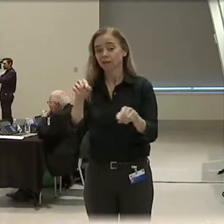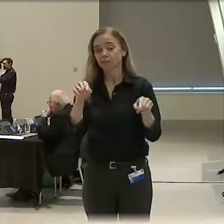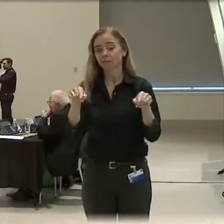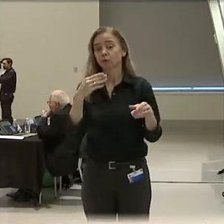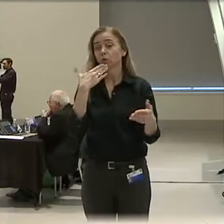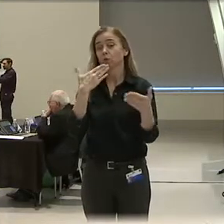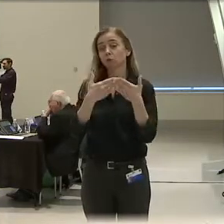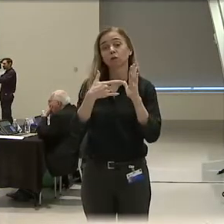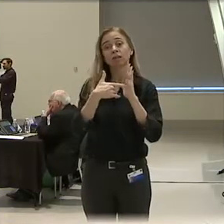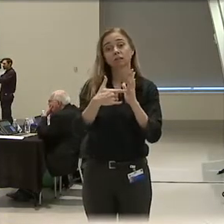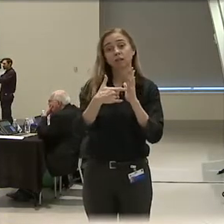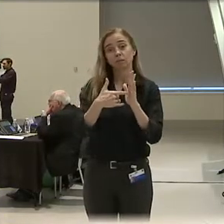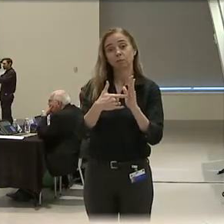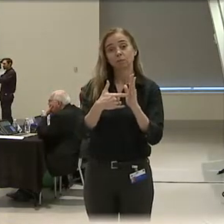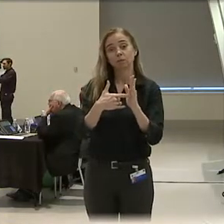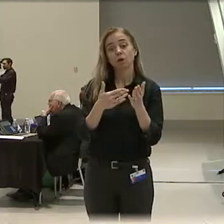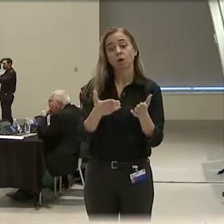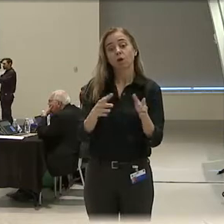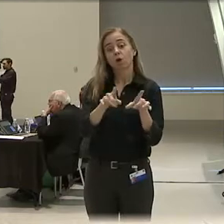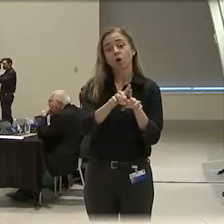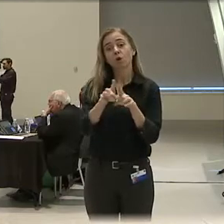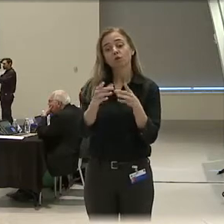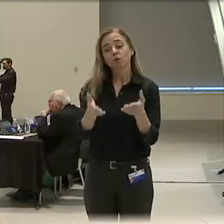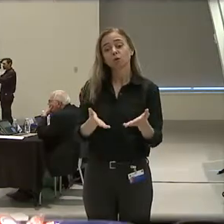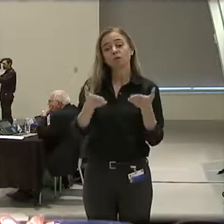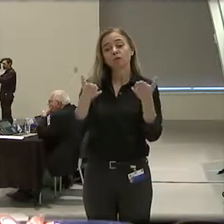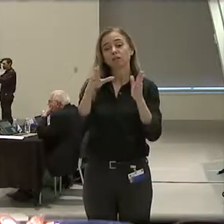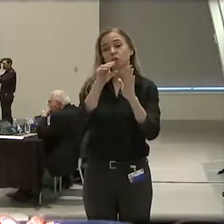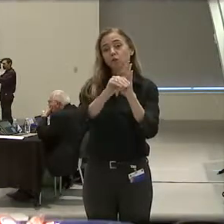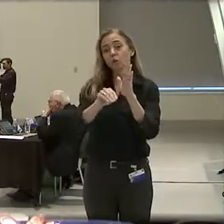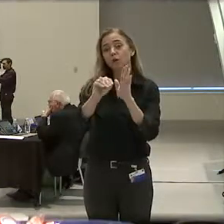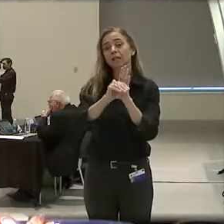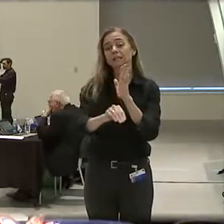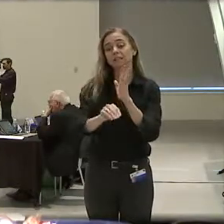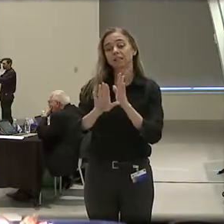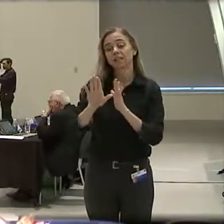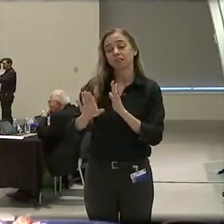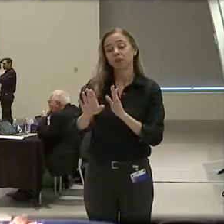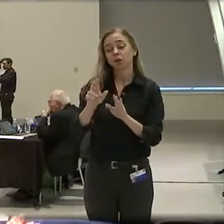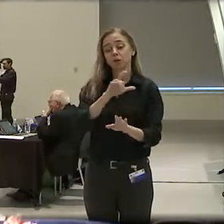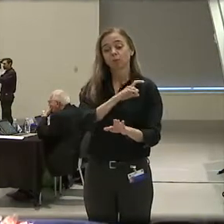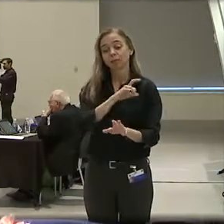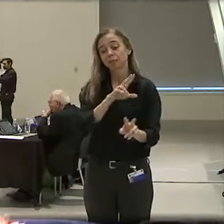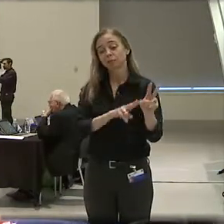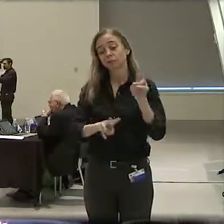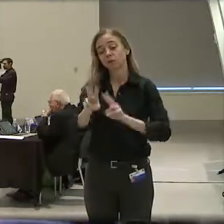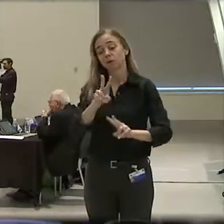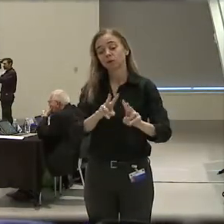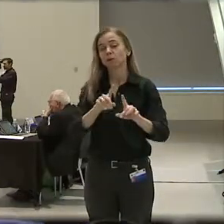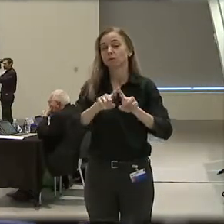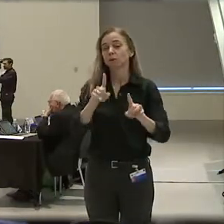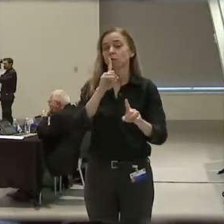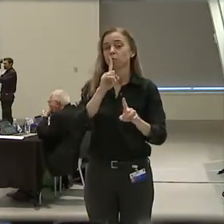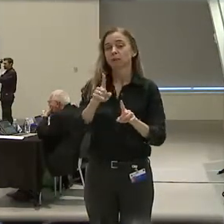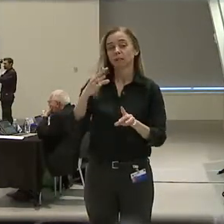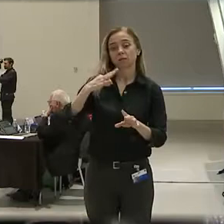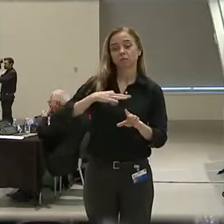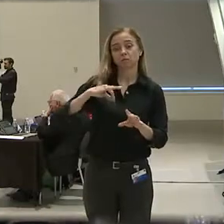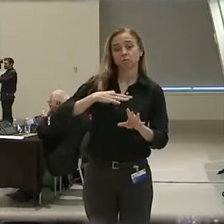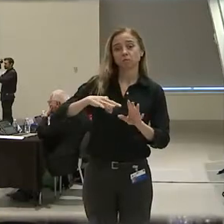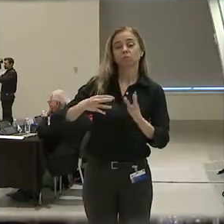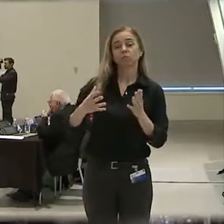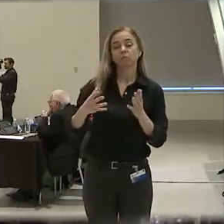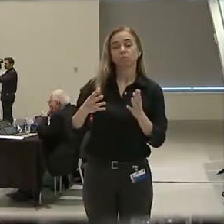also suggest New Orleans, that you look at the Office of Independent Police Monitor there. But I think one of the really useful things